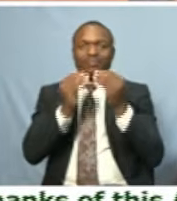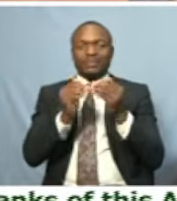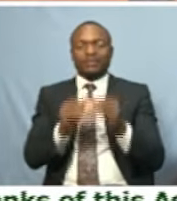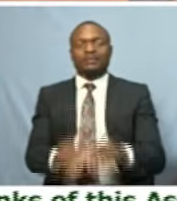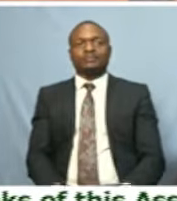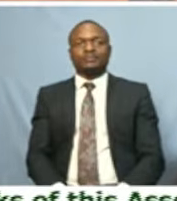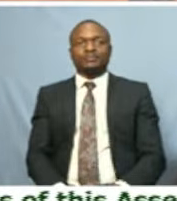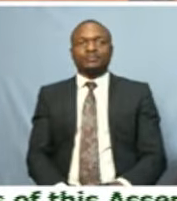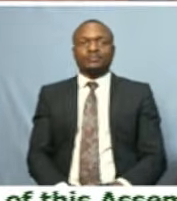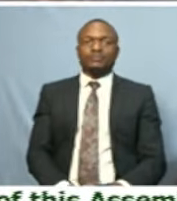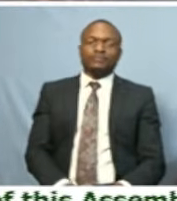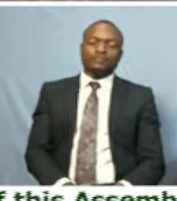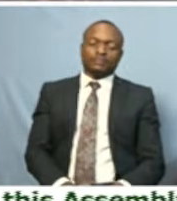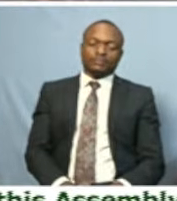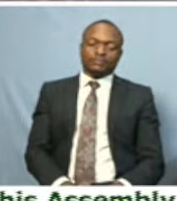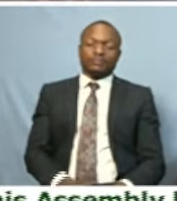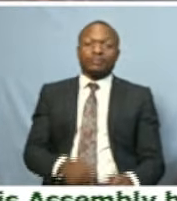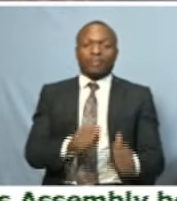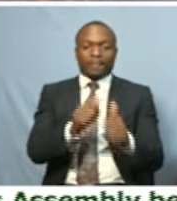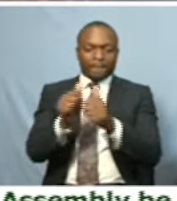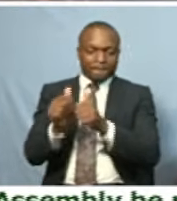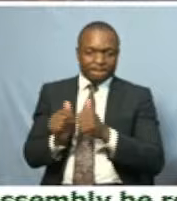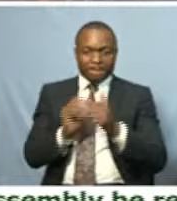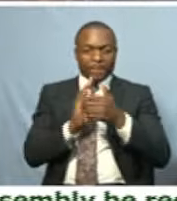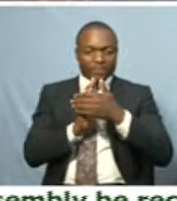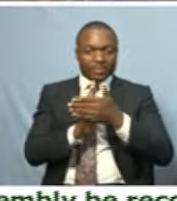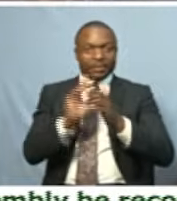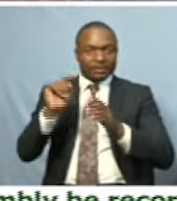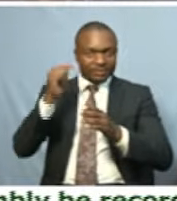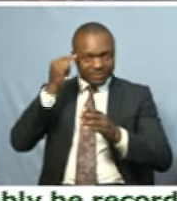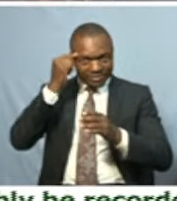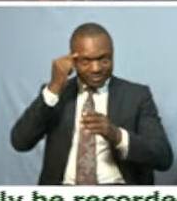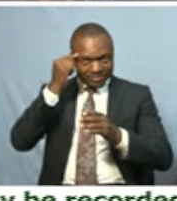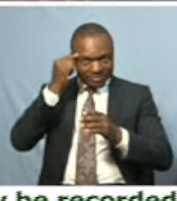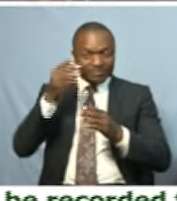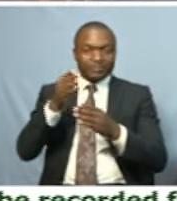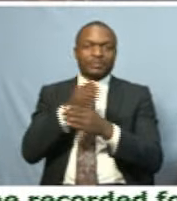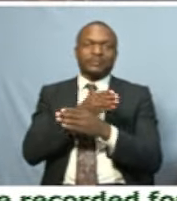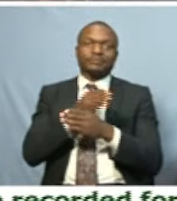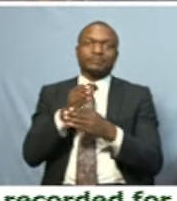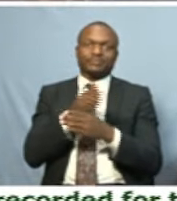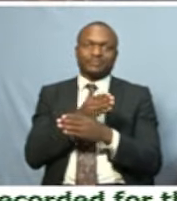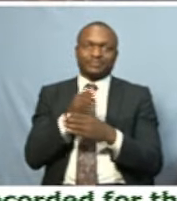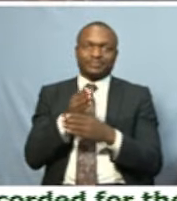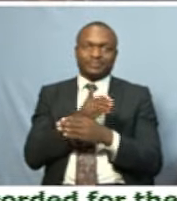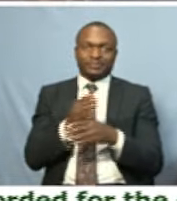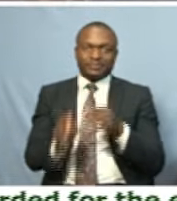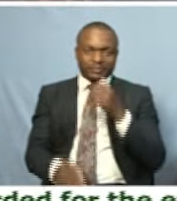Thank you. The acting leader of government business.